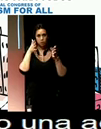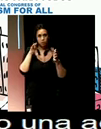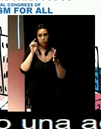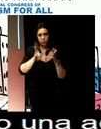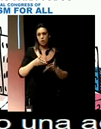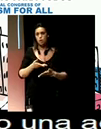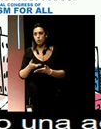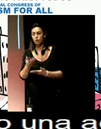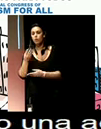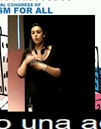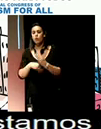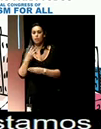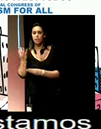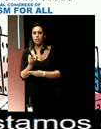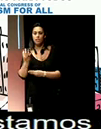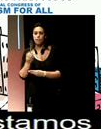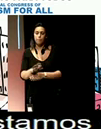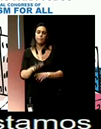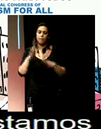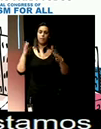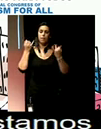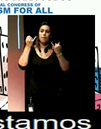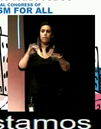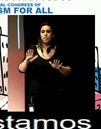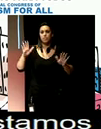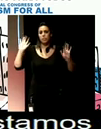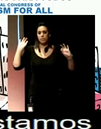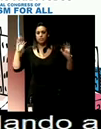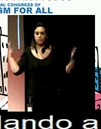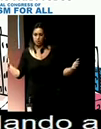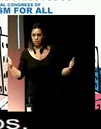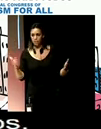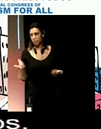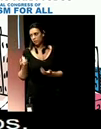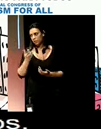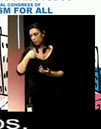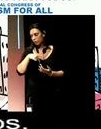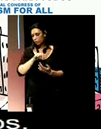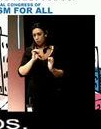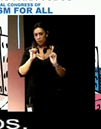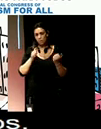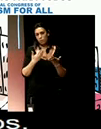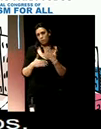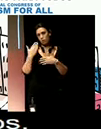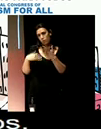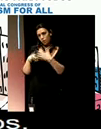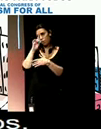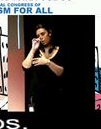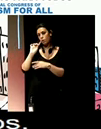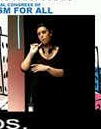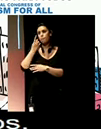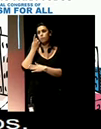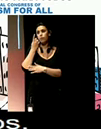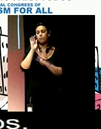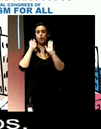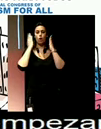we offer consultancy, is the area of big events.